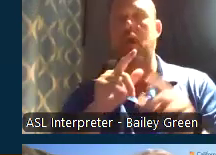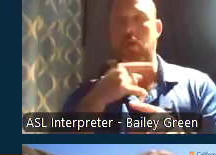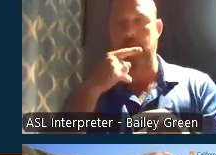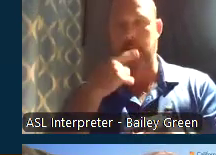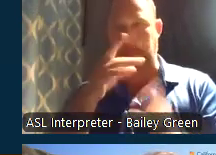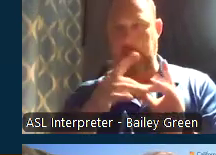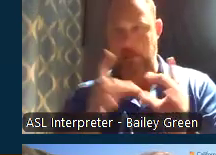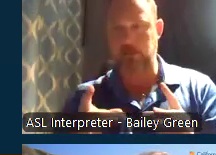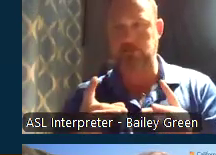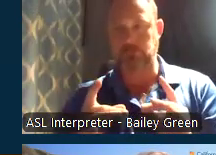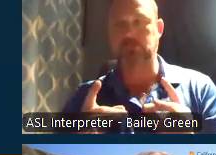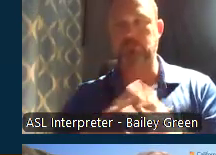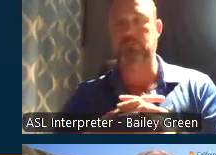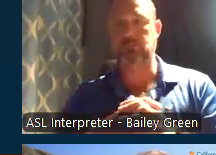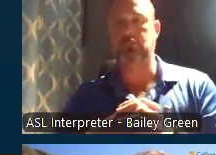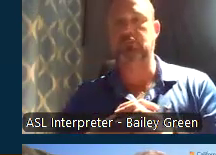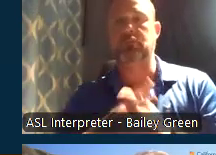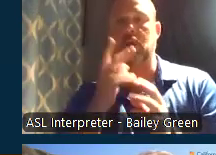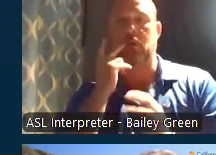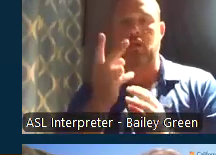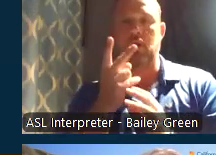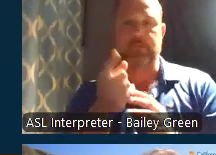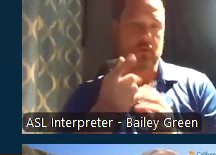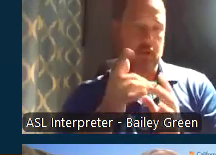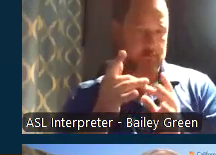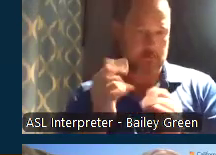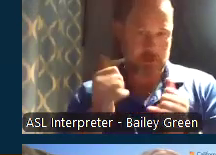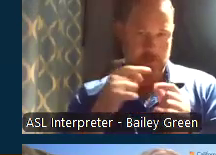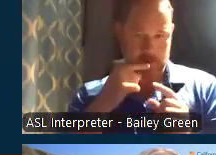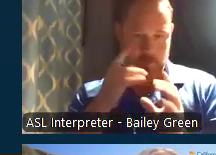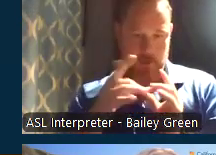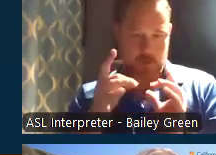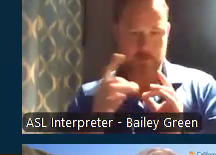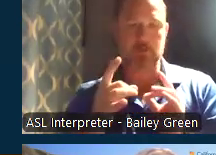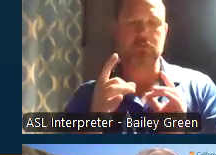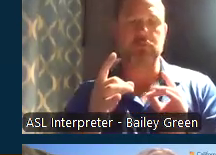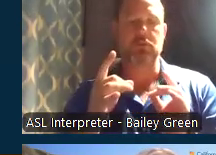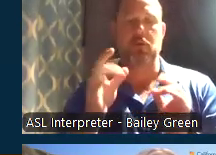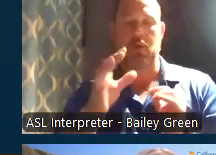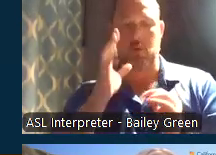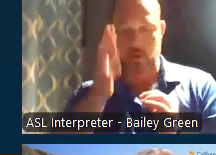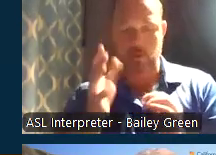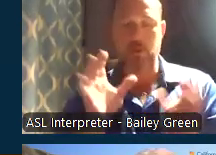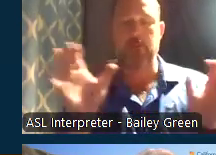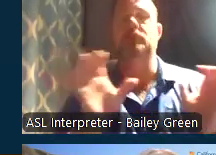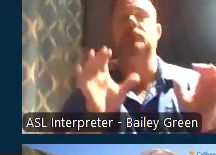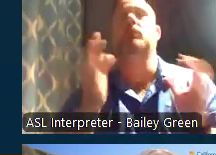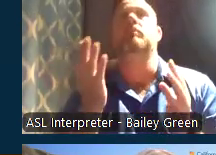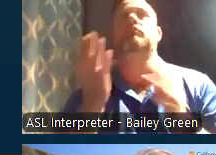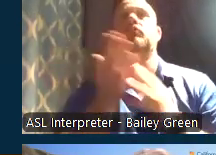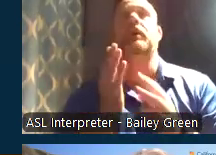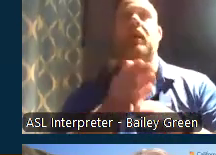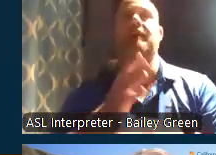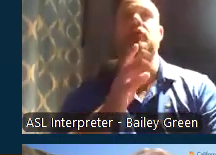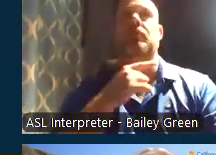commenters. So I will look at the line and see if there's any public comments at this time. We will be doing a break after the